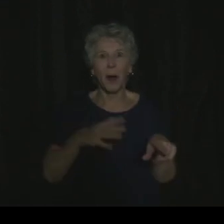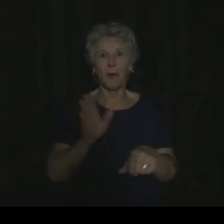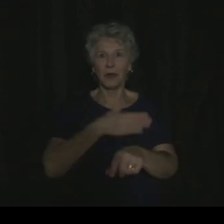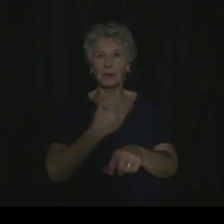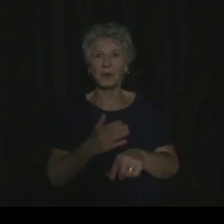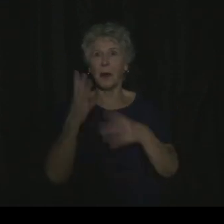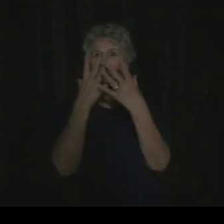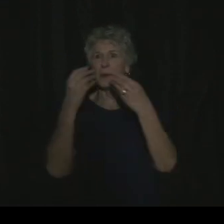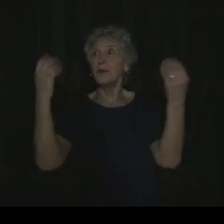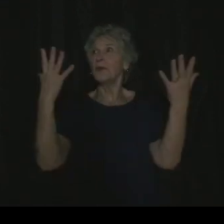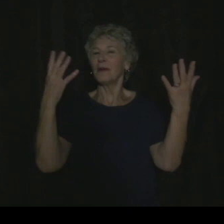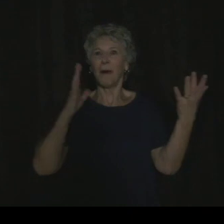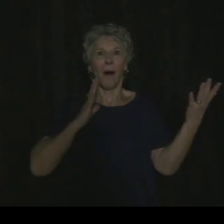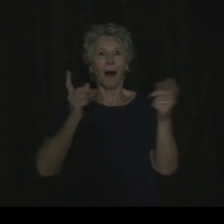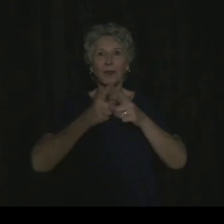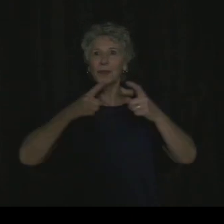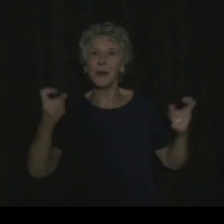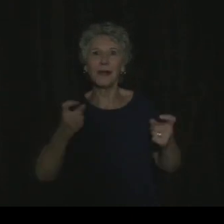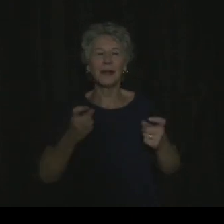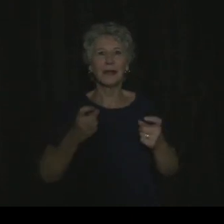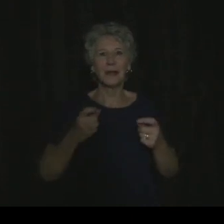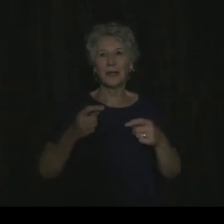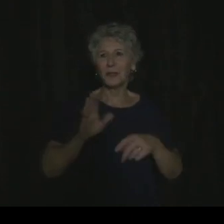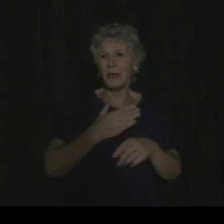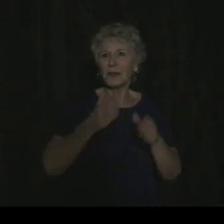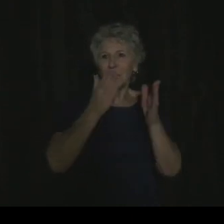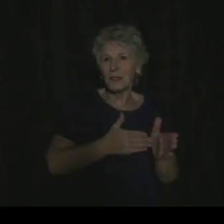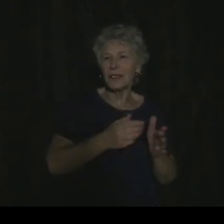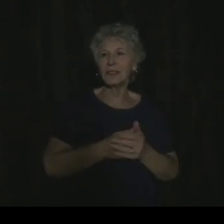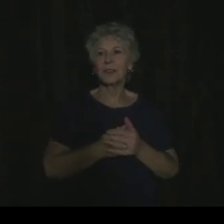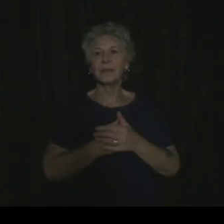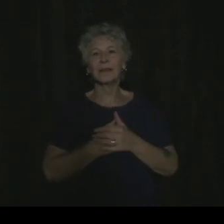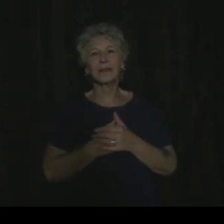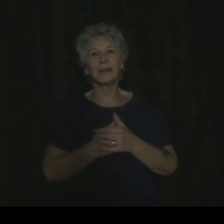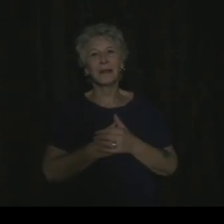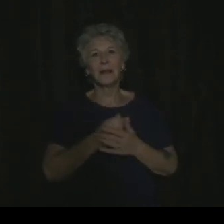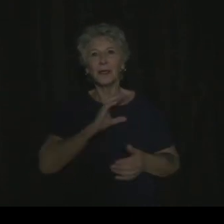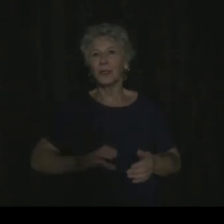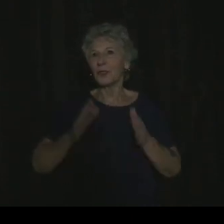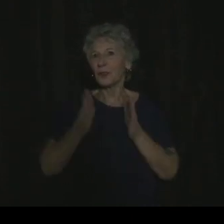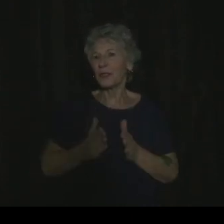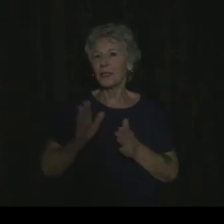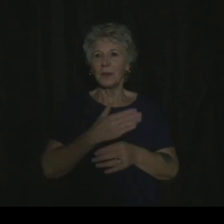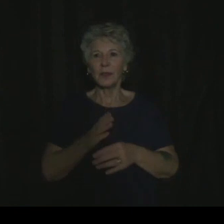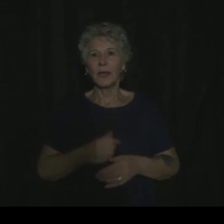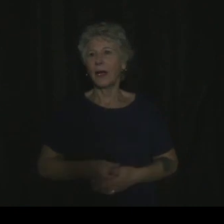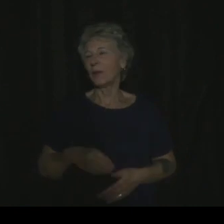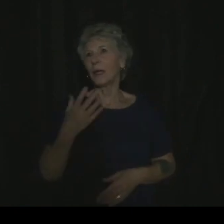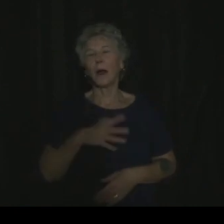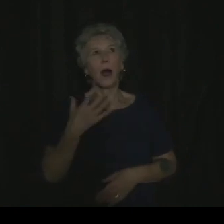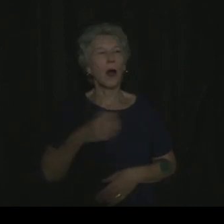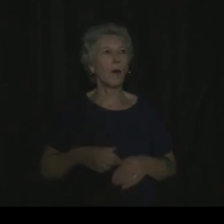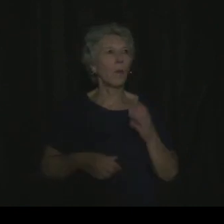They brought some of the finest names and finest musicians to sing Christian music and praise the Lord that day. And I was like in awe.